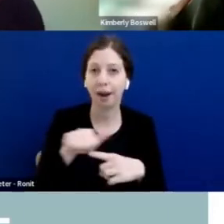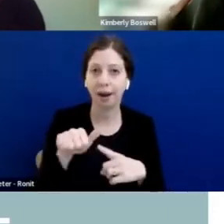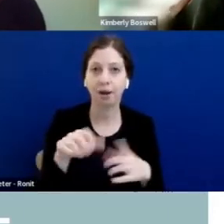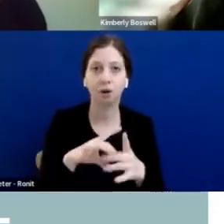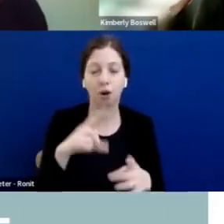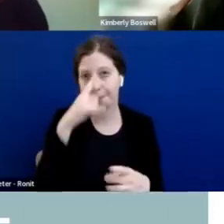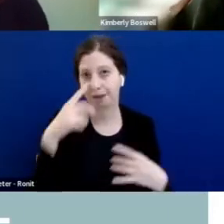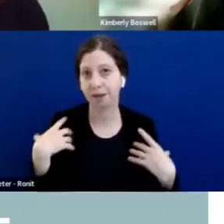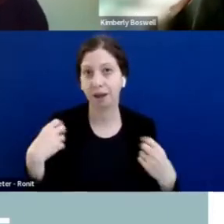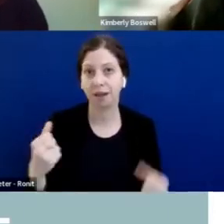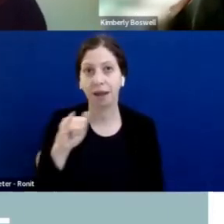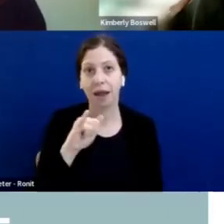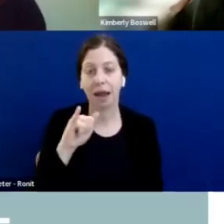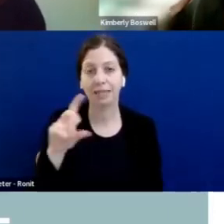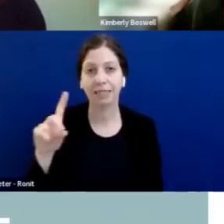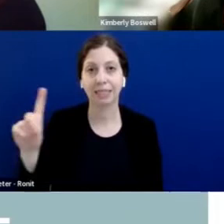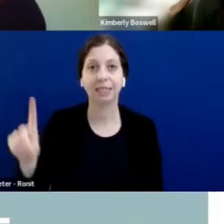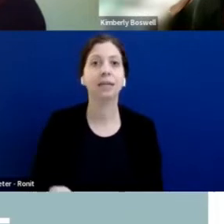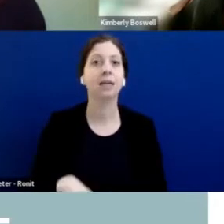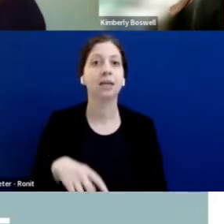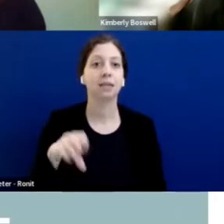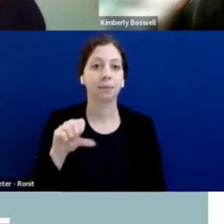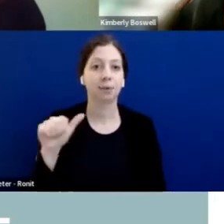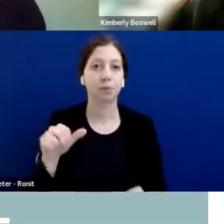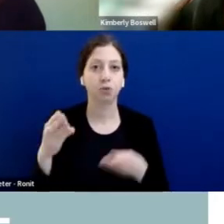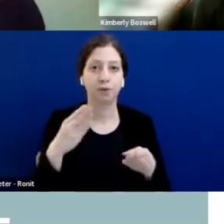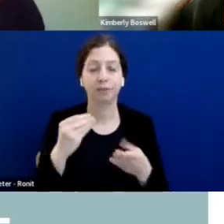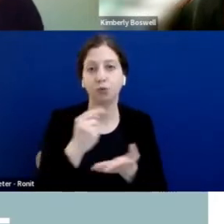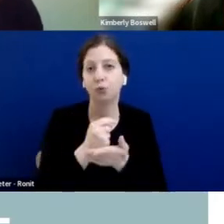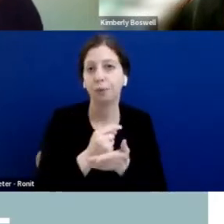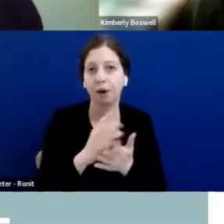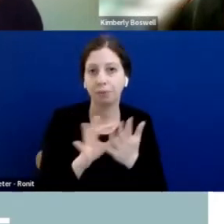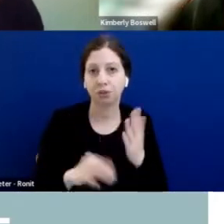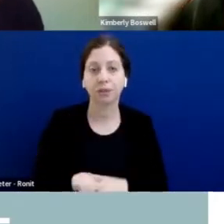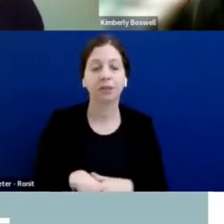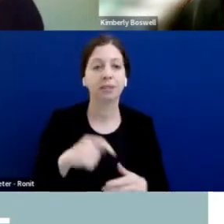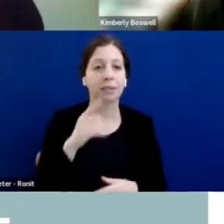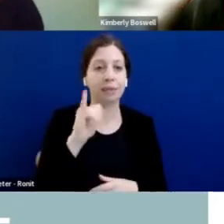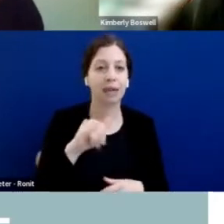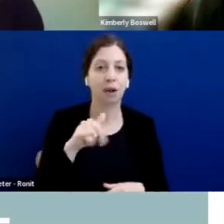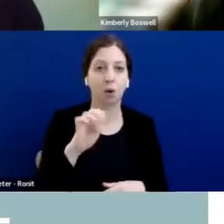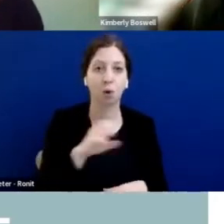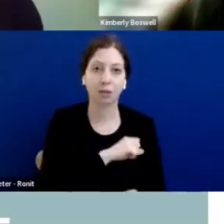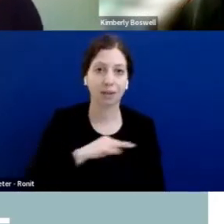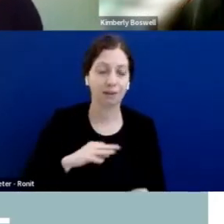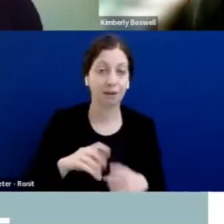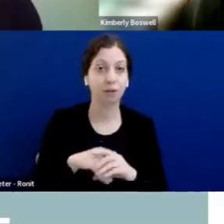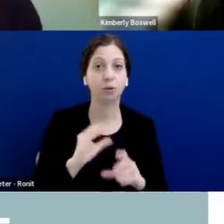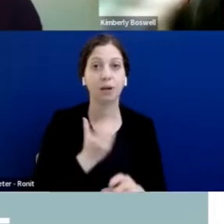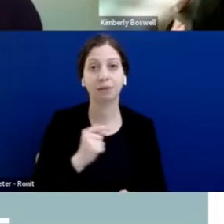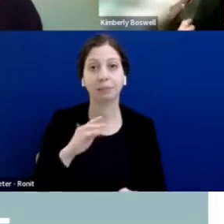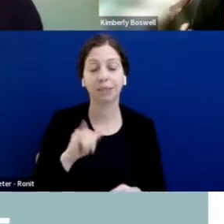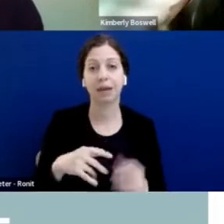health, IDDD, substance use services, and treatment options. TBI core staff, including our TBI